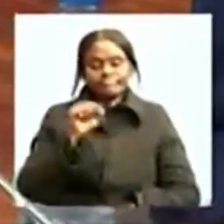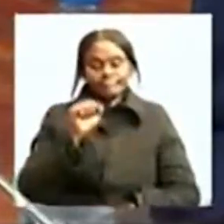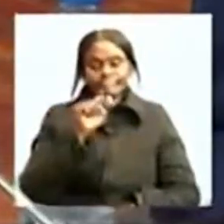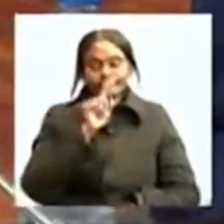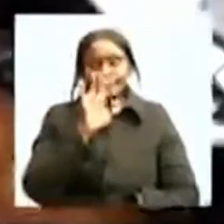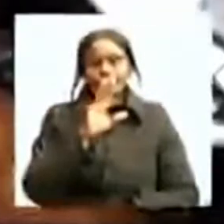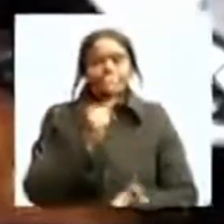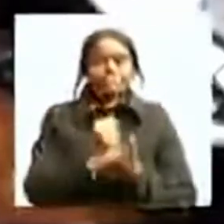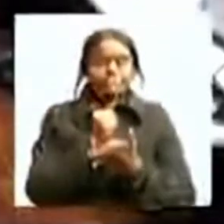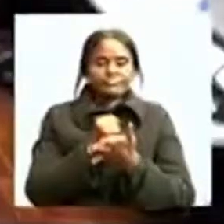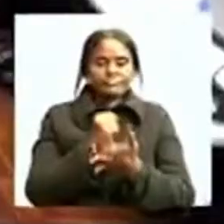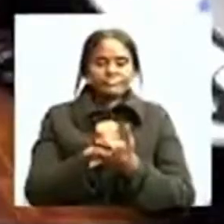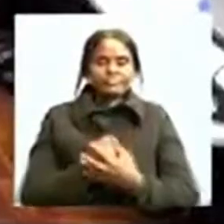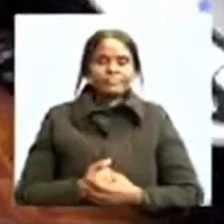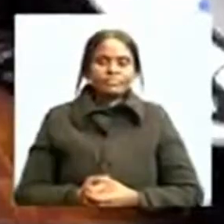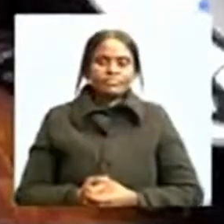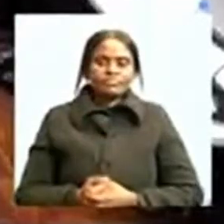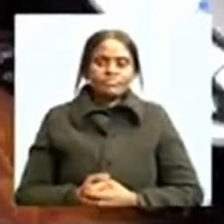assisted.